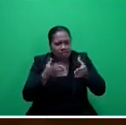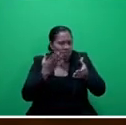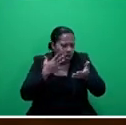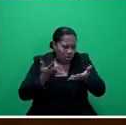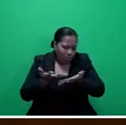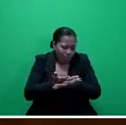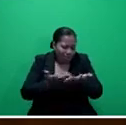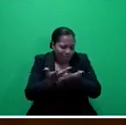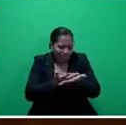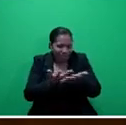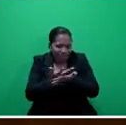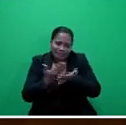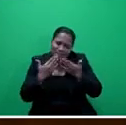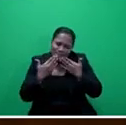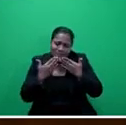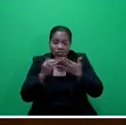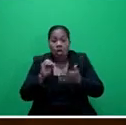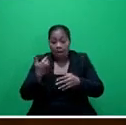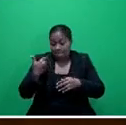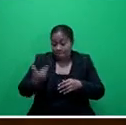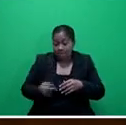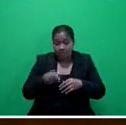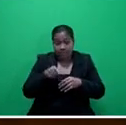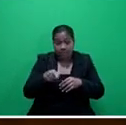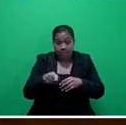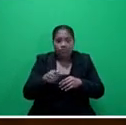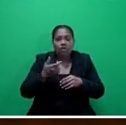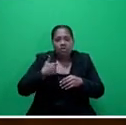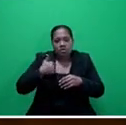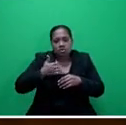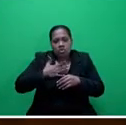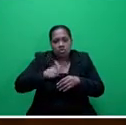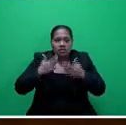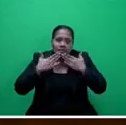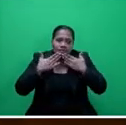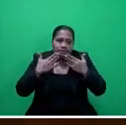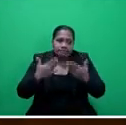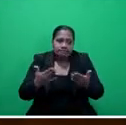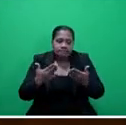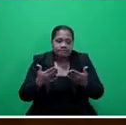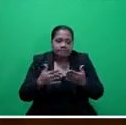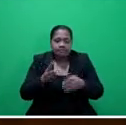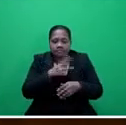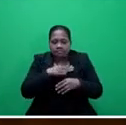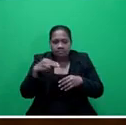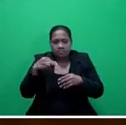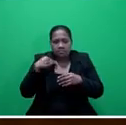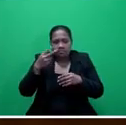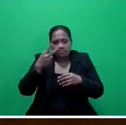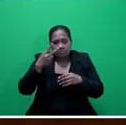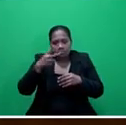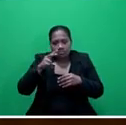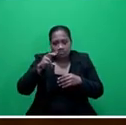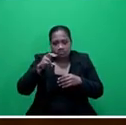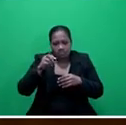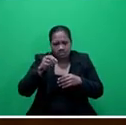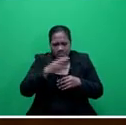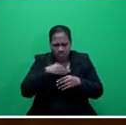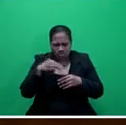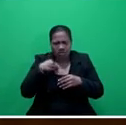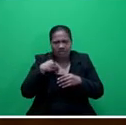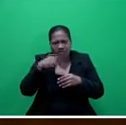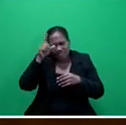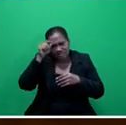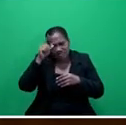On behalf of the Standing Committee on Social Affairs, I commend this report on the Ministry of Youth Affairs 2016-2017 Annual Report